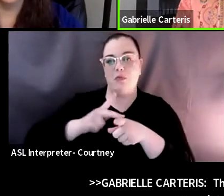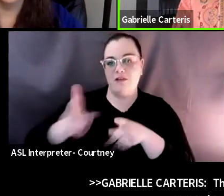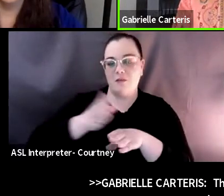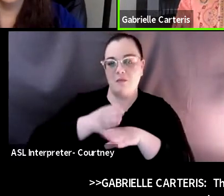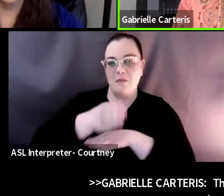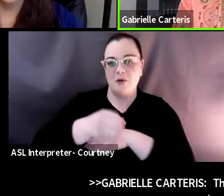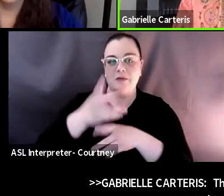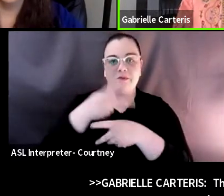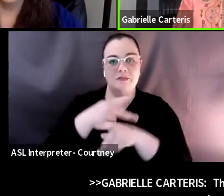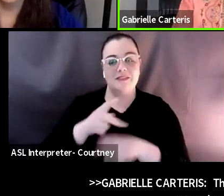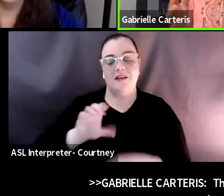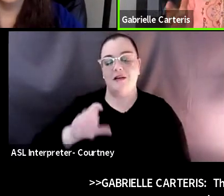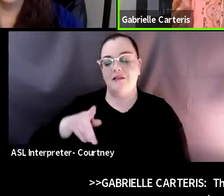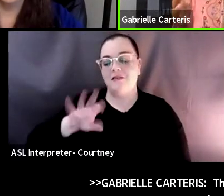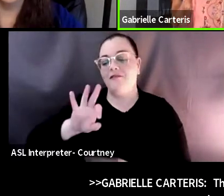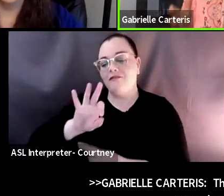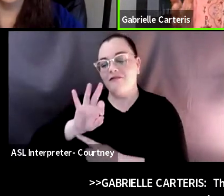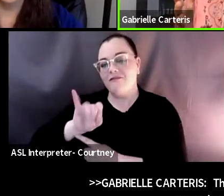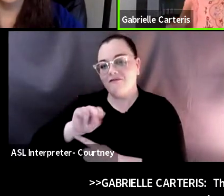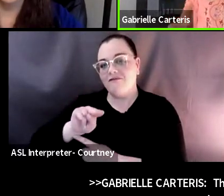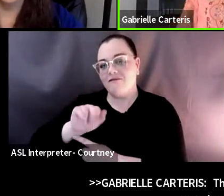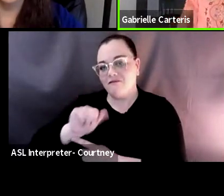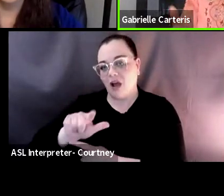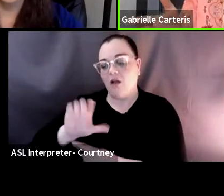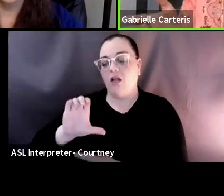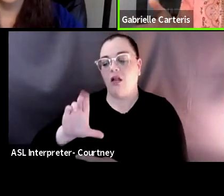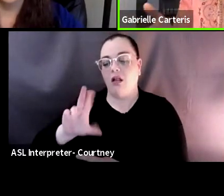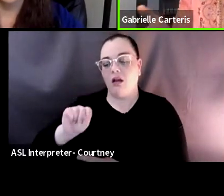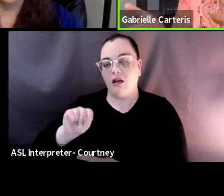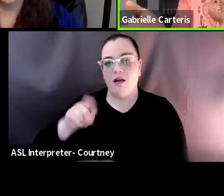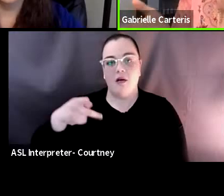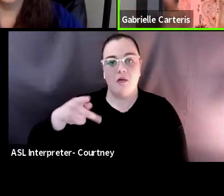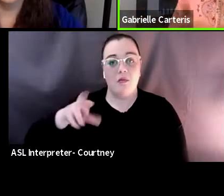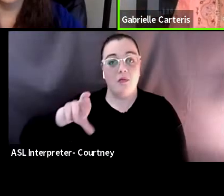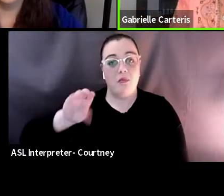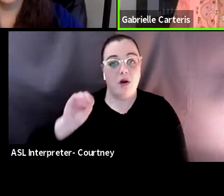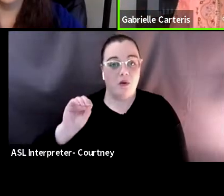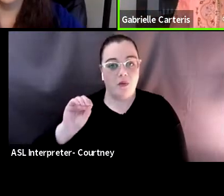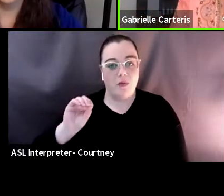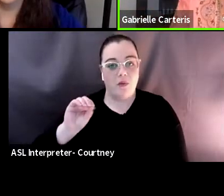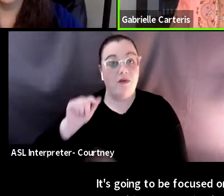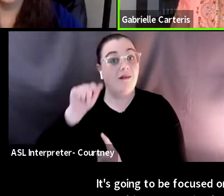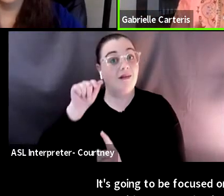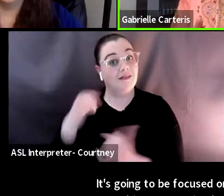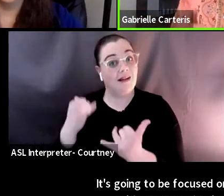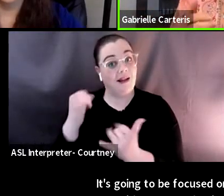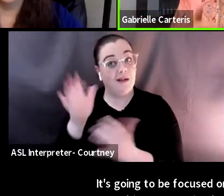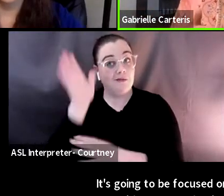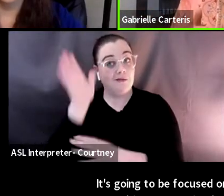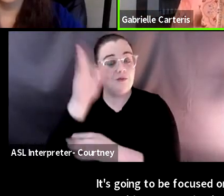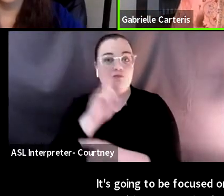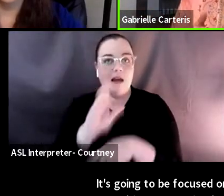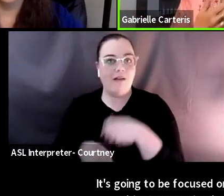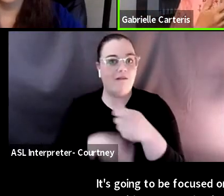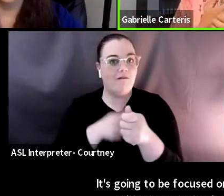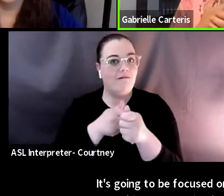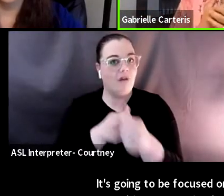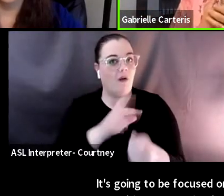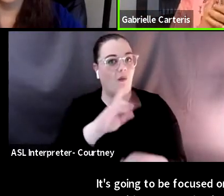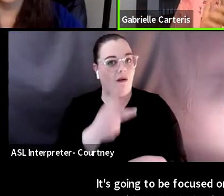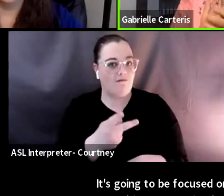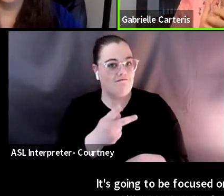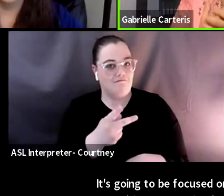software, Final Cut Pro. You know, this presentation is actually a follow-up to last week's really successful, I